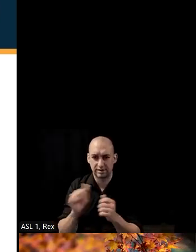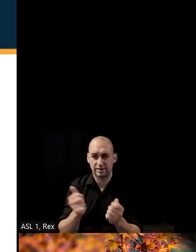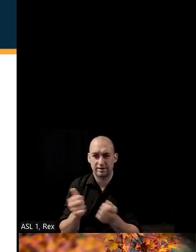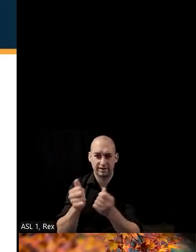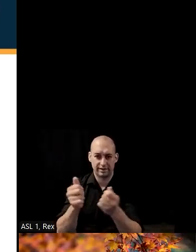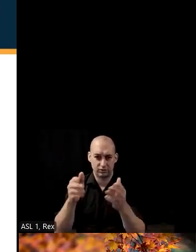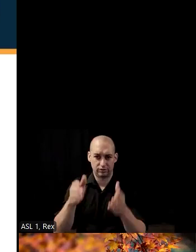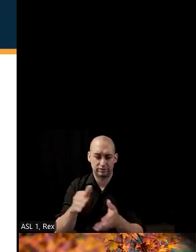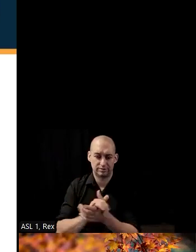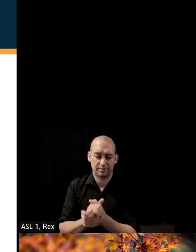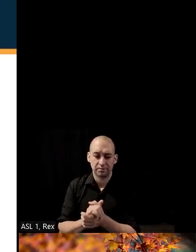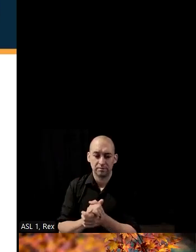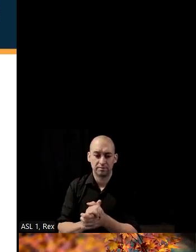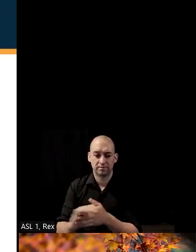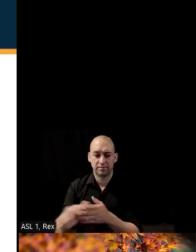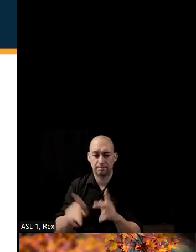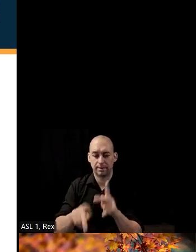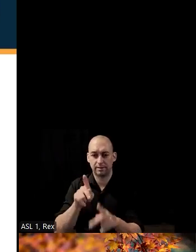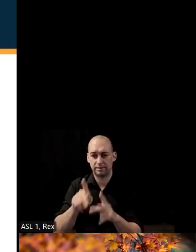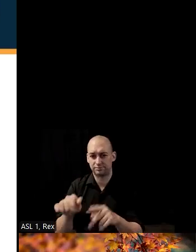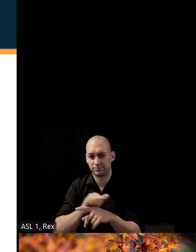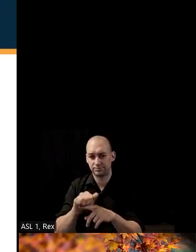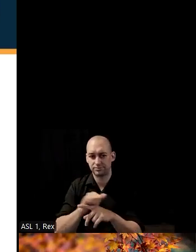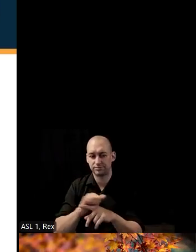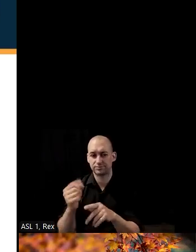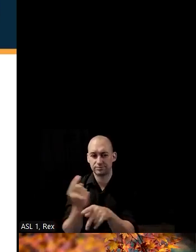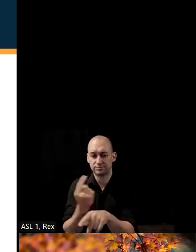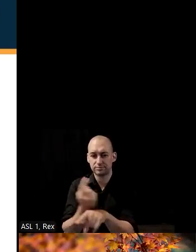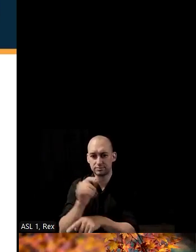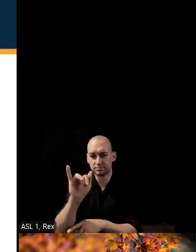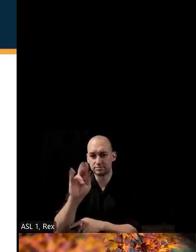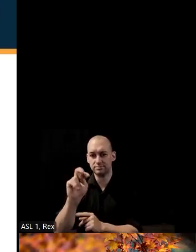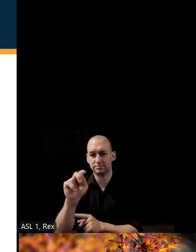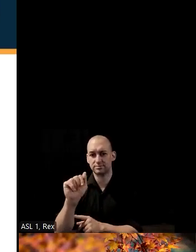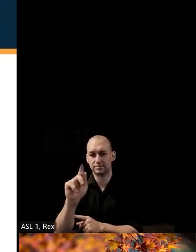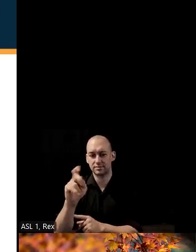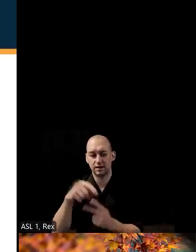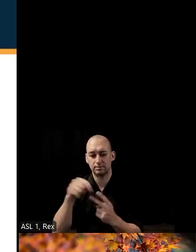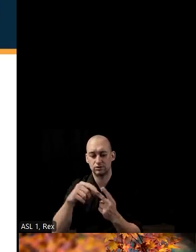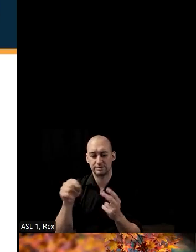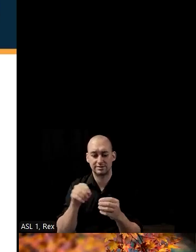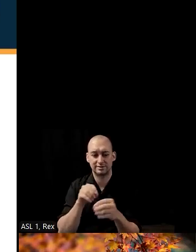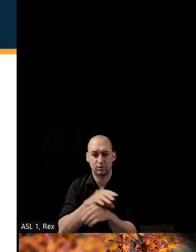So people who are trained on proper intake, options counseling,